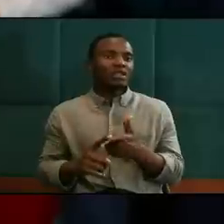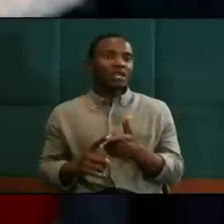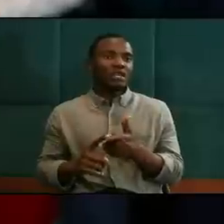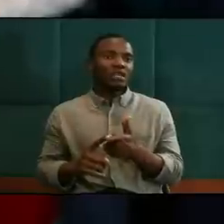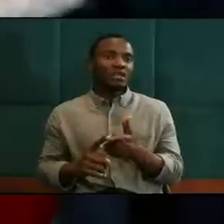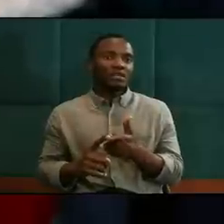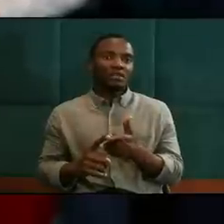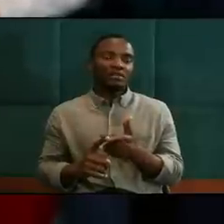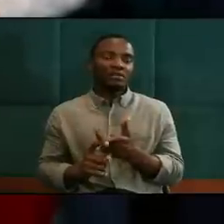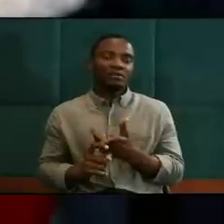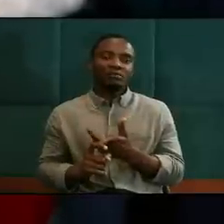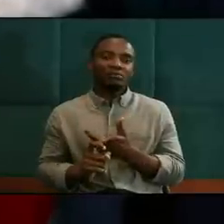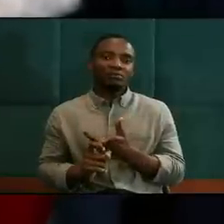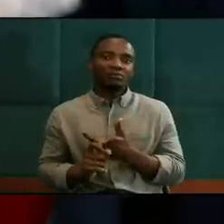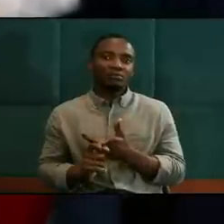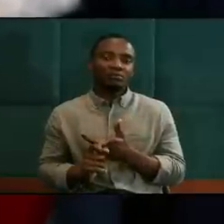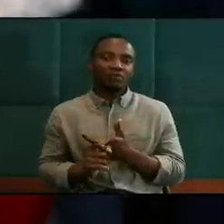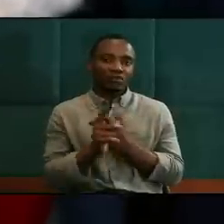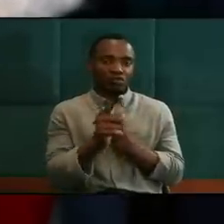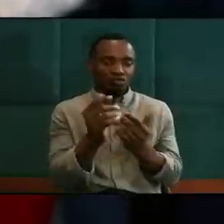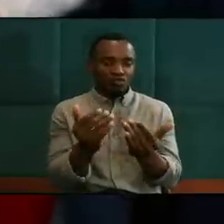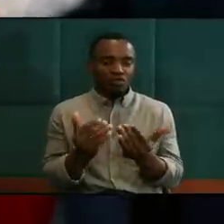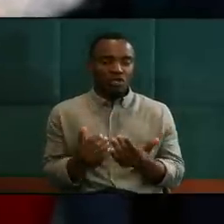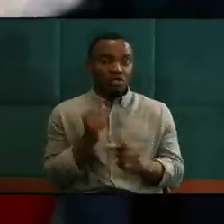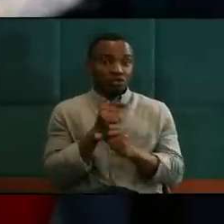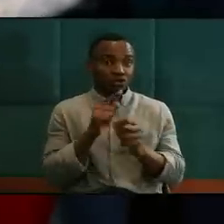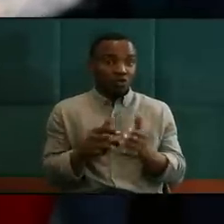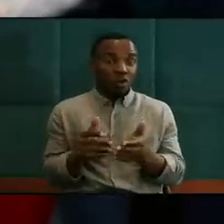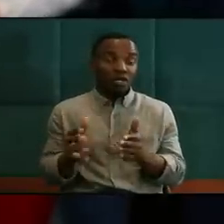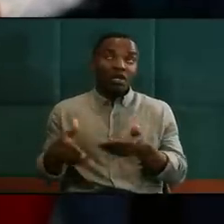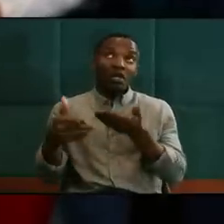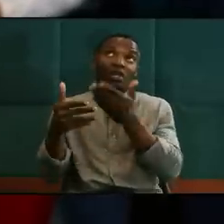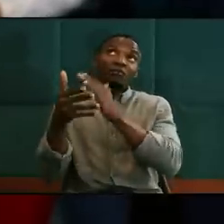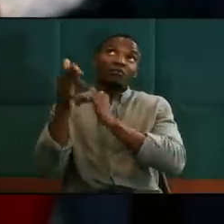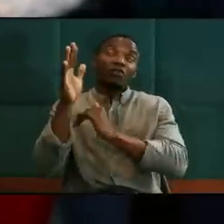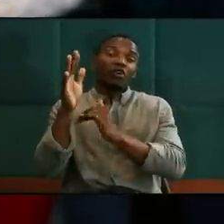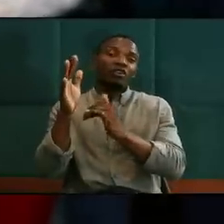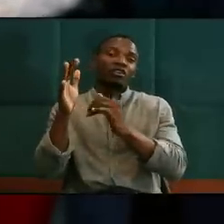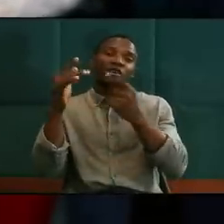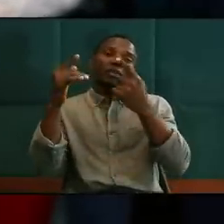heart. You need to give God that victory